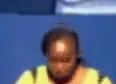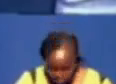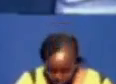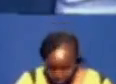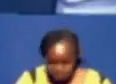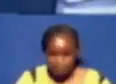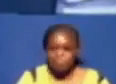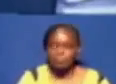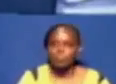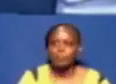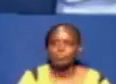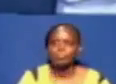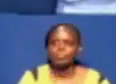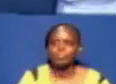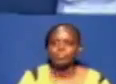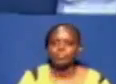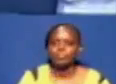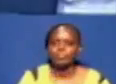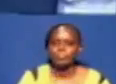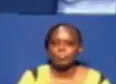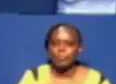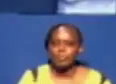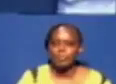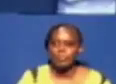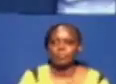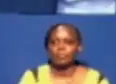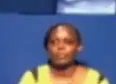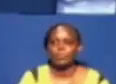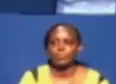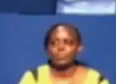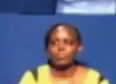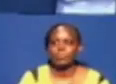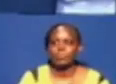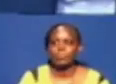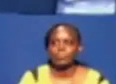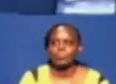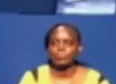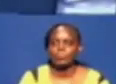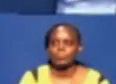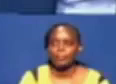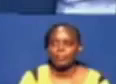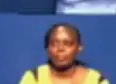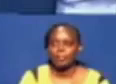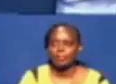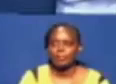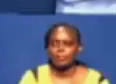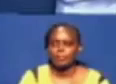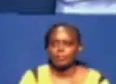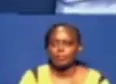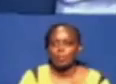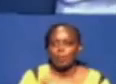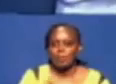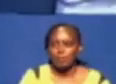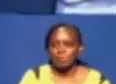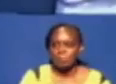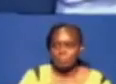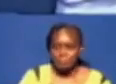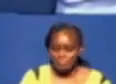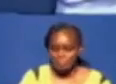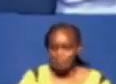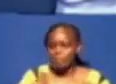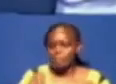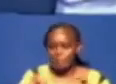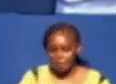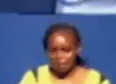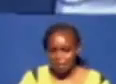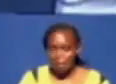hecklers, social distance. You are saying mask, social distance. No, Bana. Honorable Sangong, please prosecute your point. Yes, as I